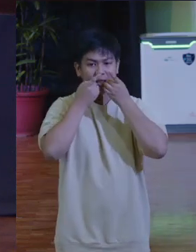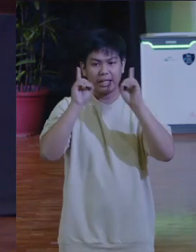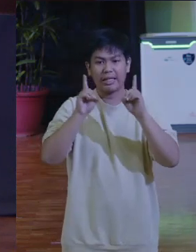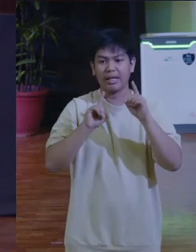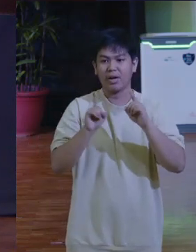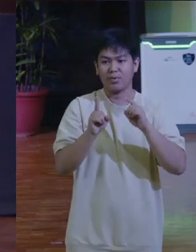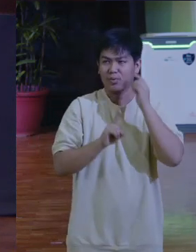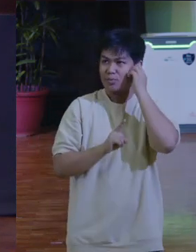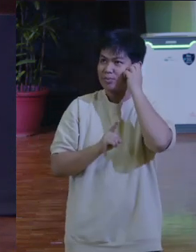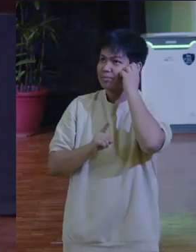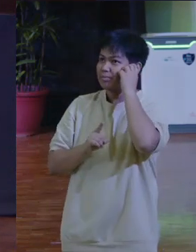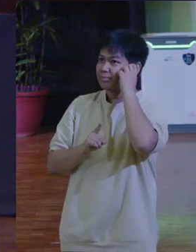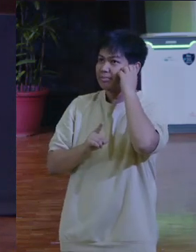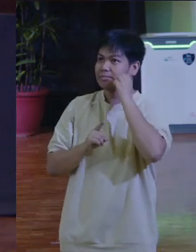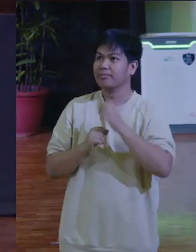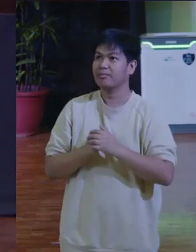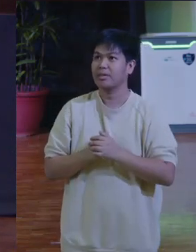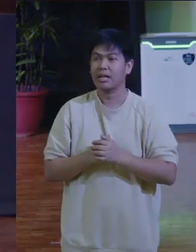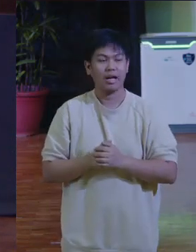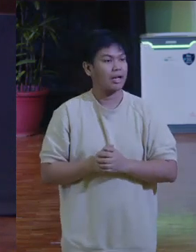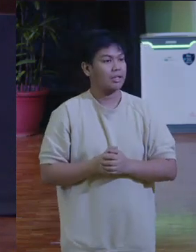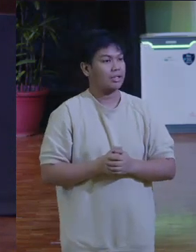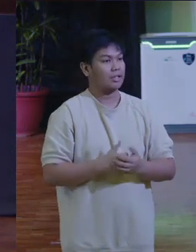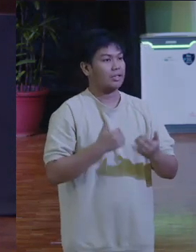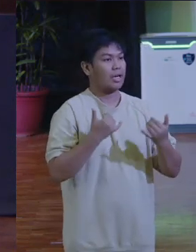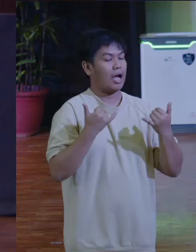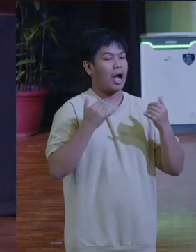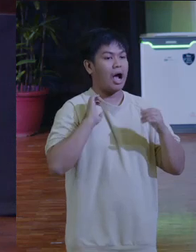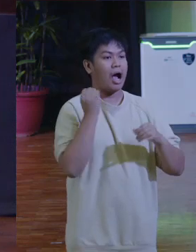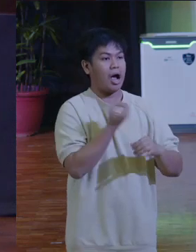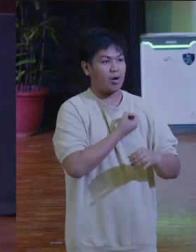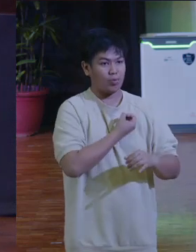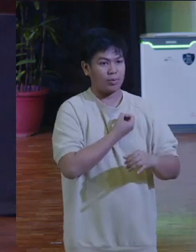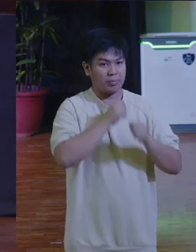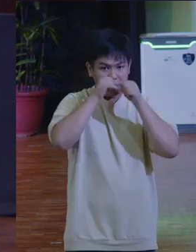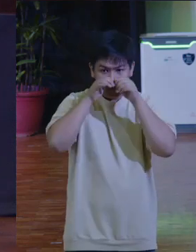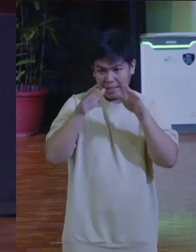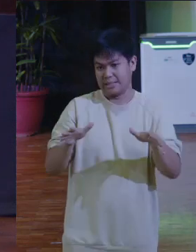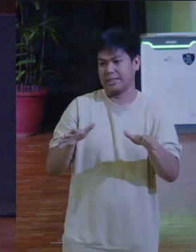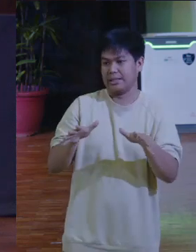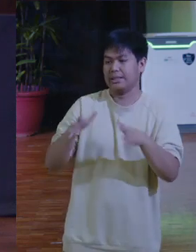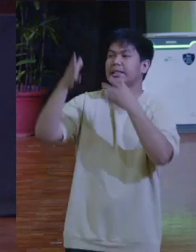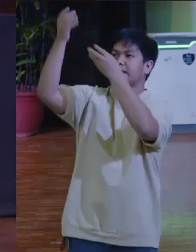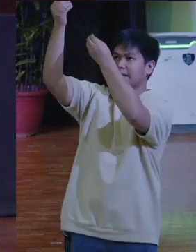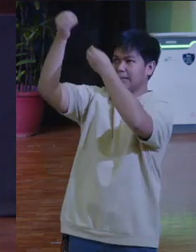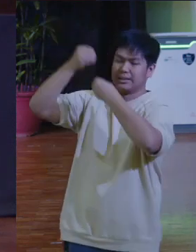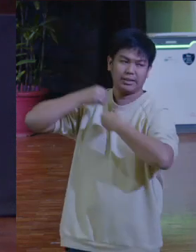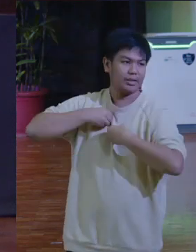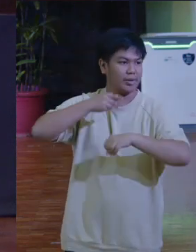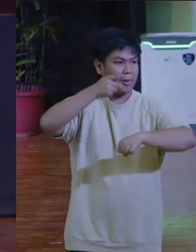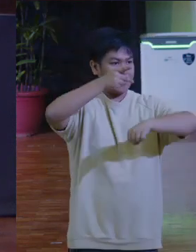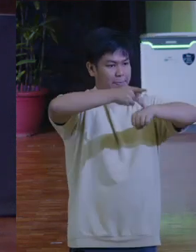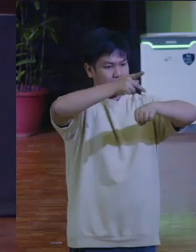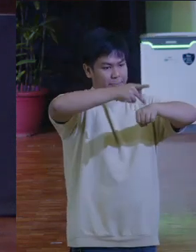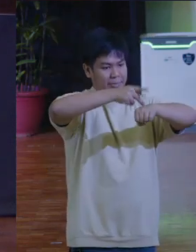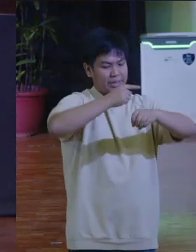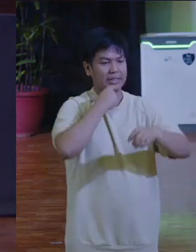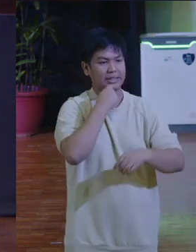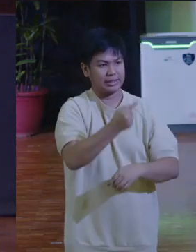of the year of the Lord's favor is mababalik sa atin ang ating inheritance. Ang sabi ni Pedro sa 1